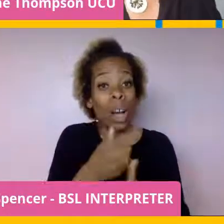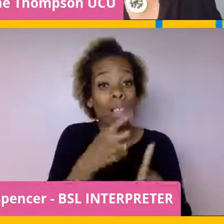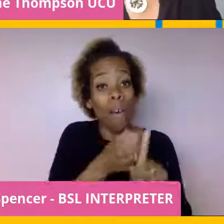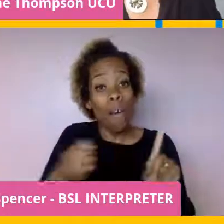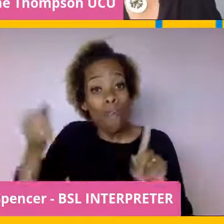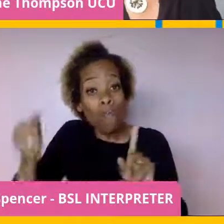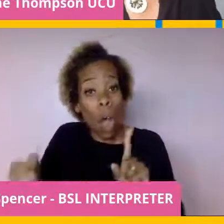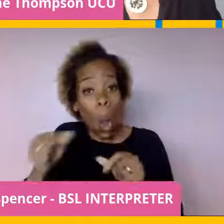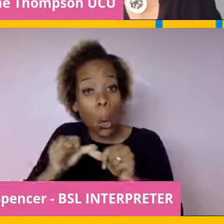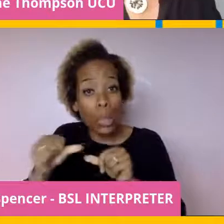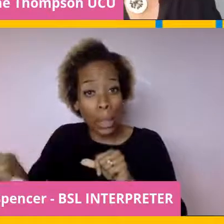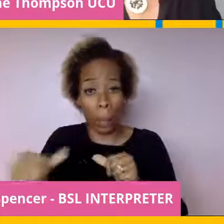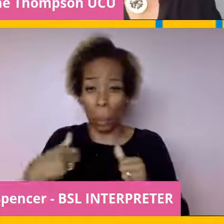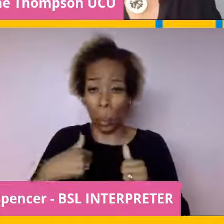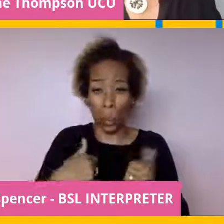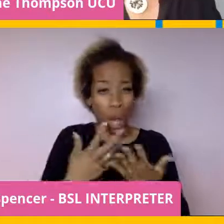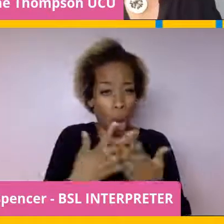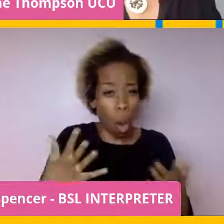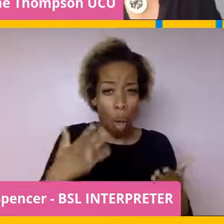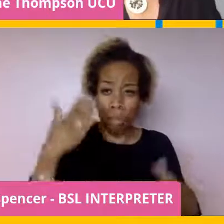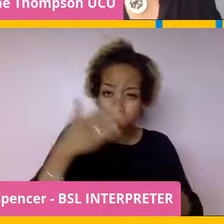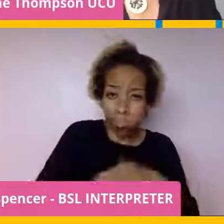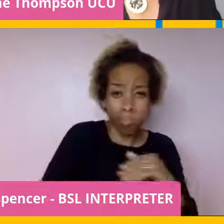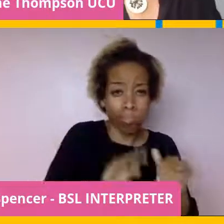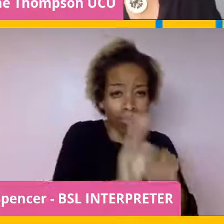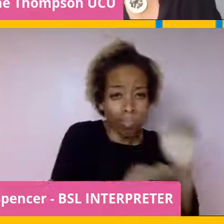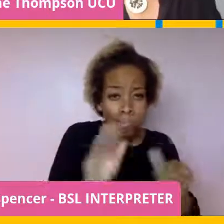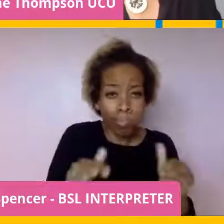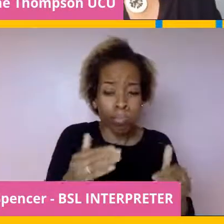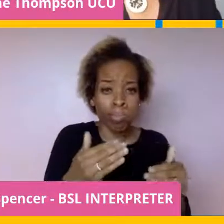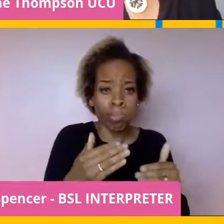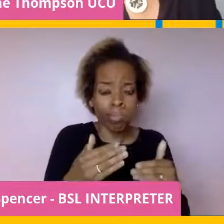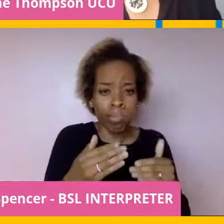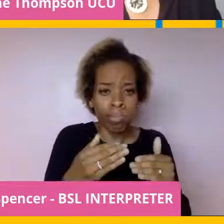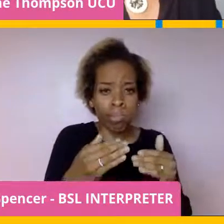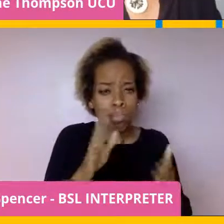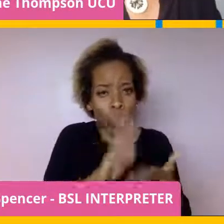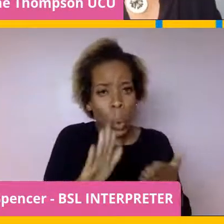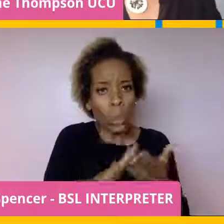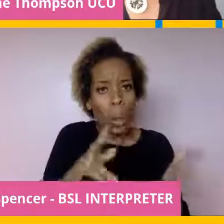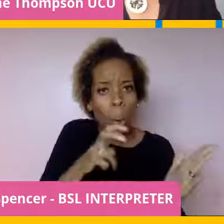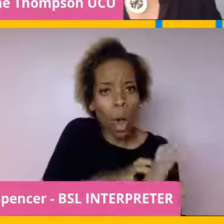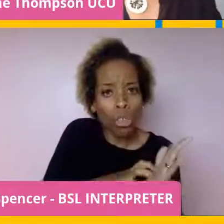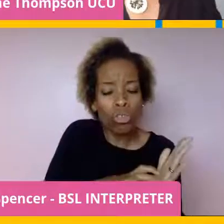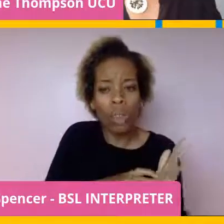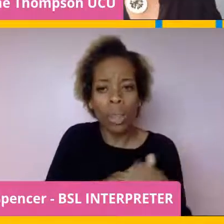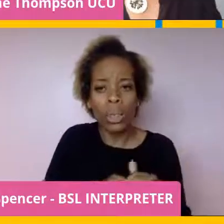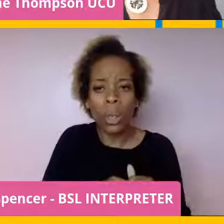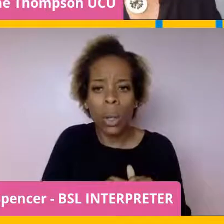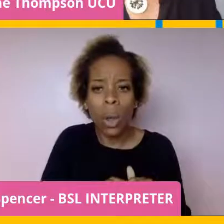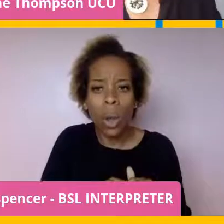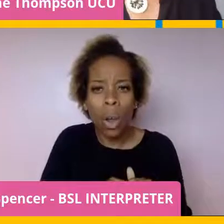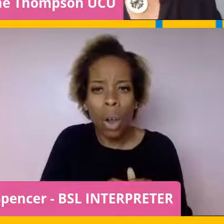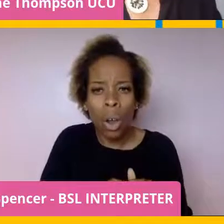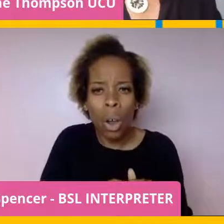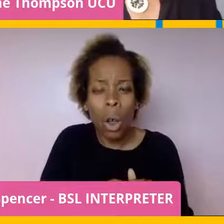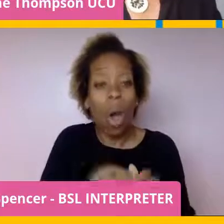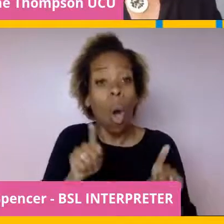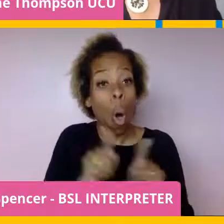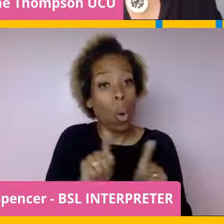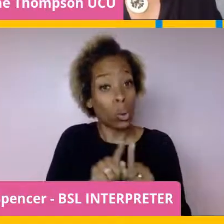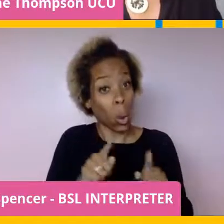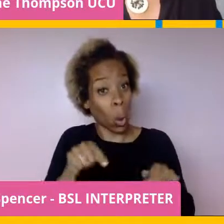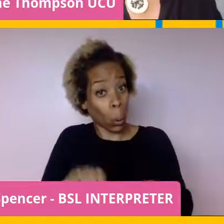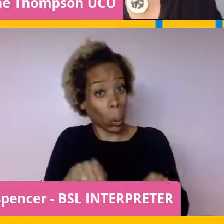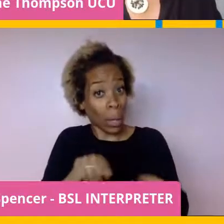extensive advice on the furlough schemes. We're really doing quite a lot of press work to highlight the threats faced by staff in casualised contracts, and